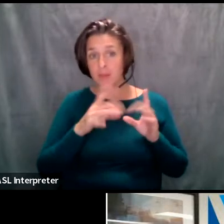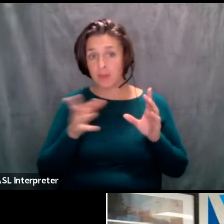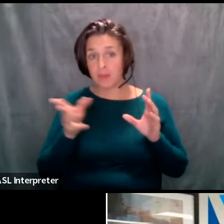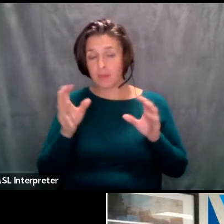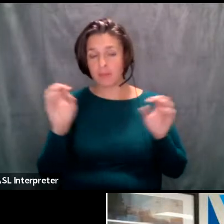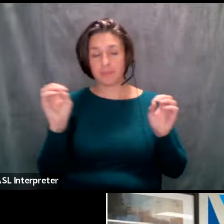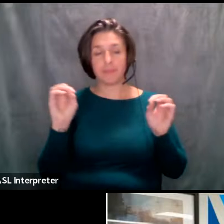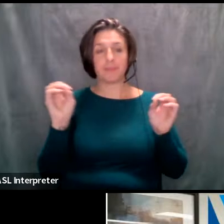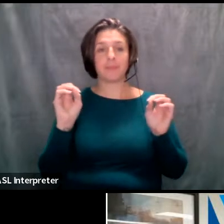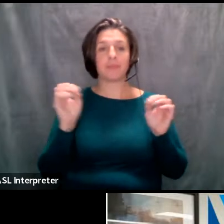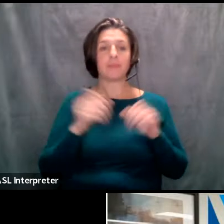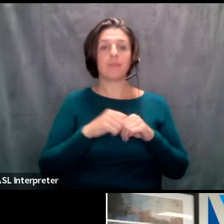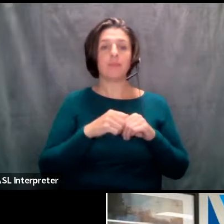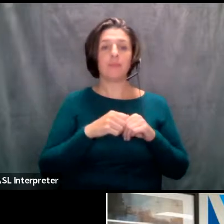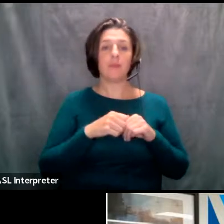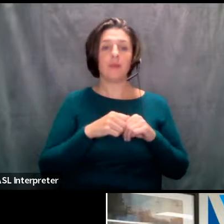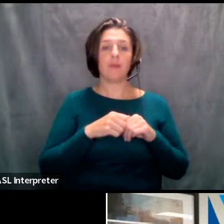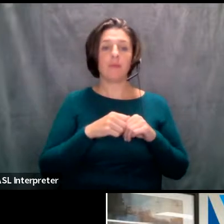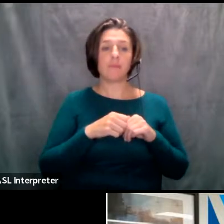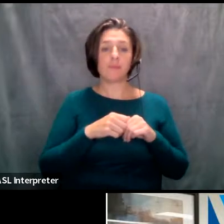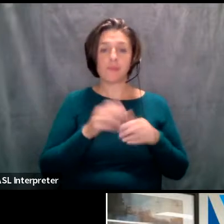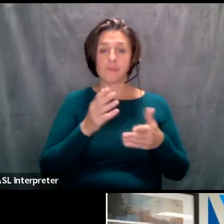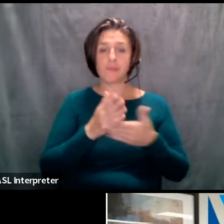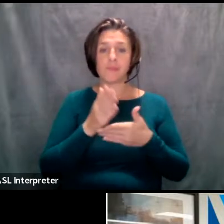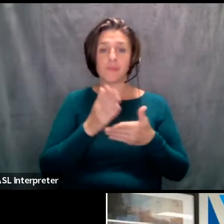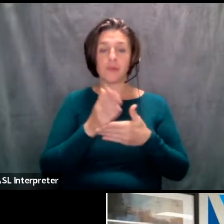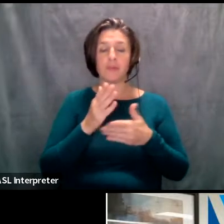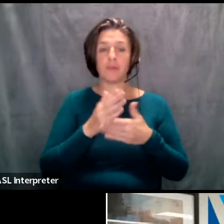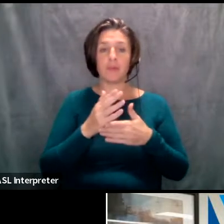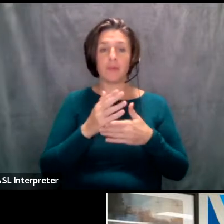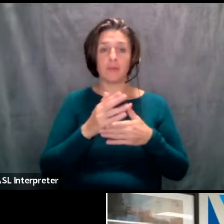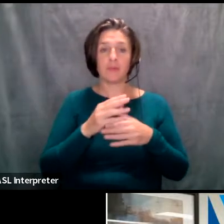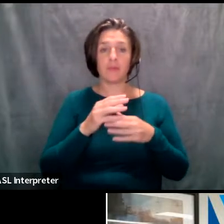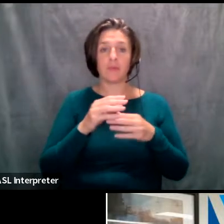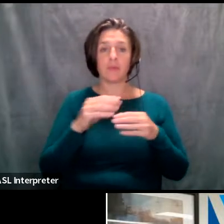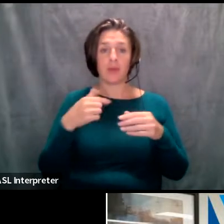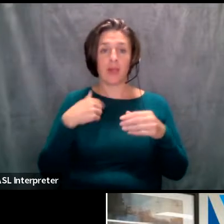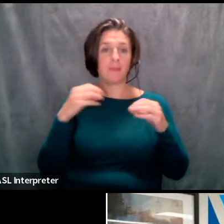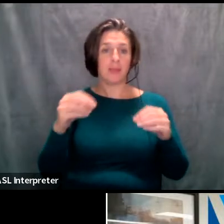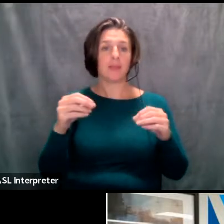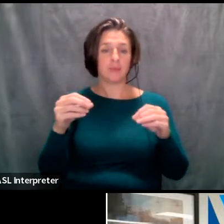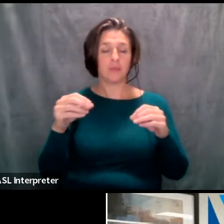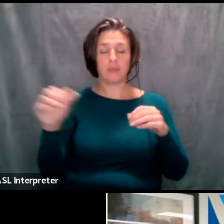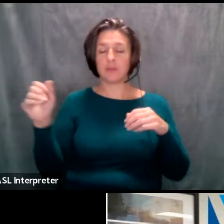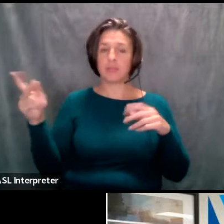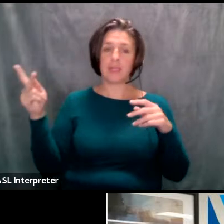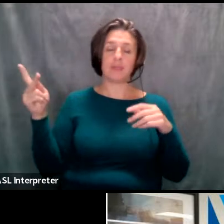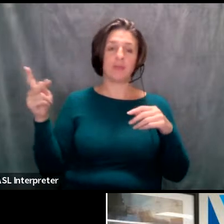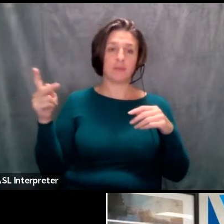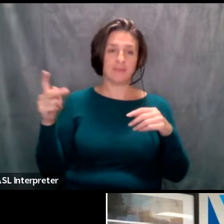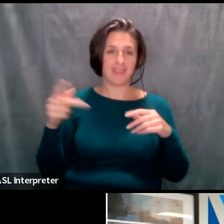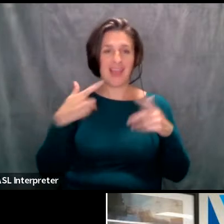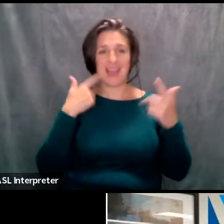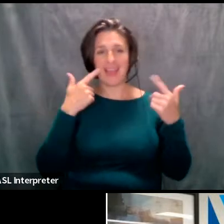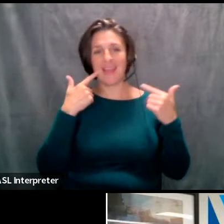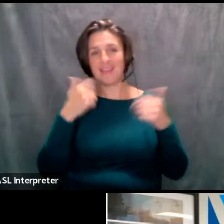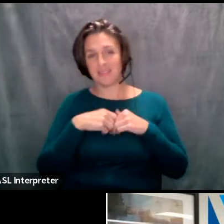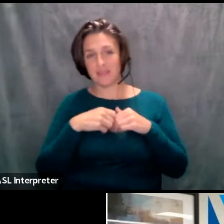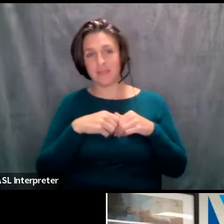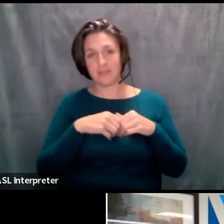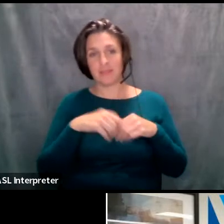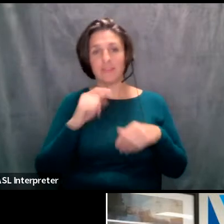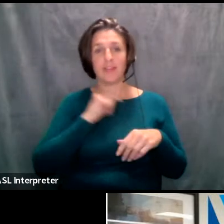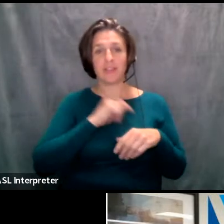none. Okay. All right, can I have a motion? I'll make the motion to approve. Second. Okay, we have a motion by